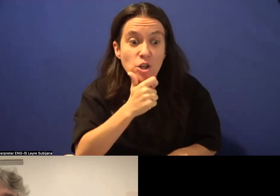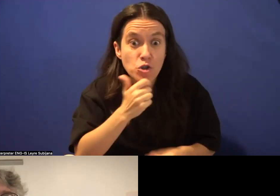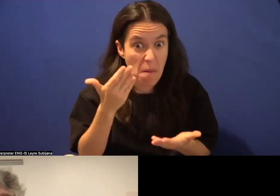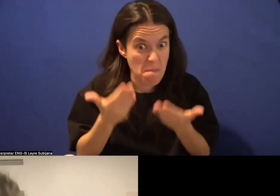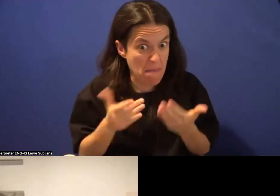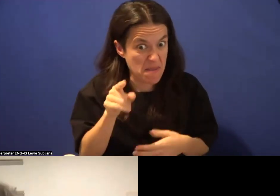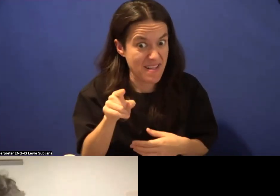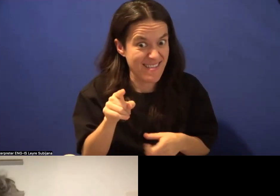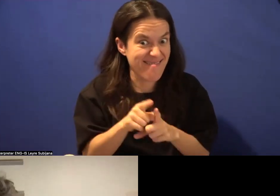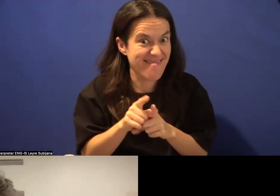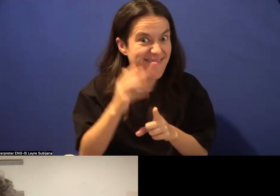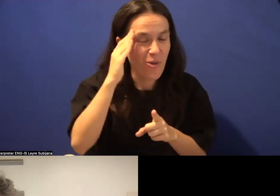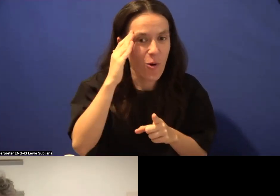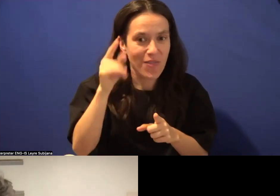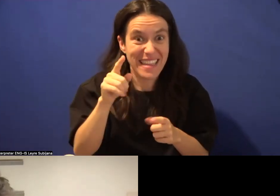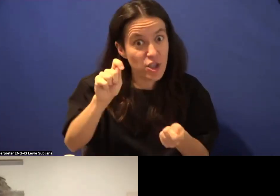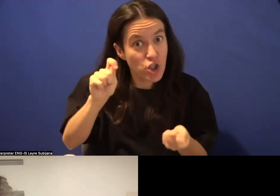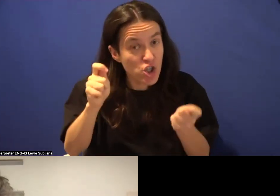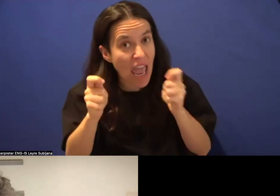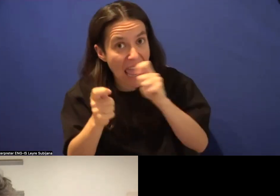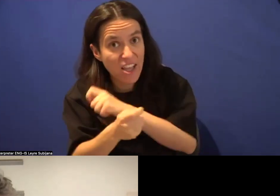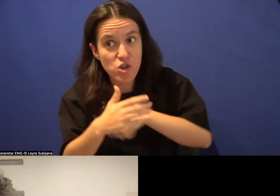those change over time?